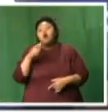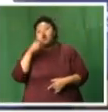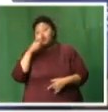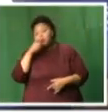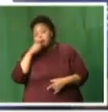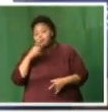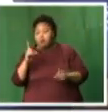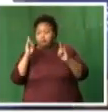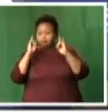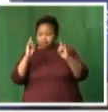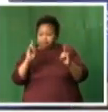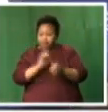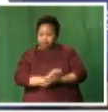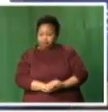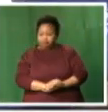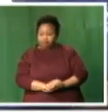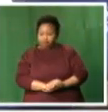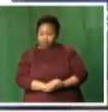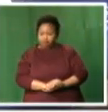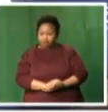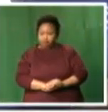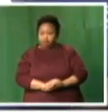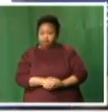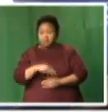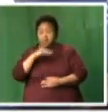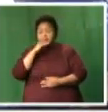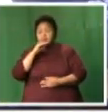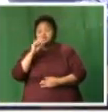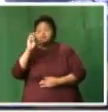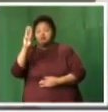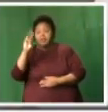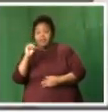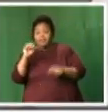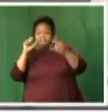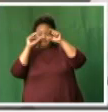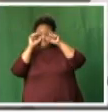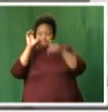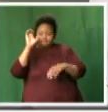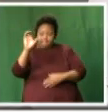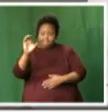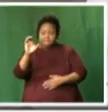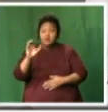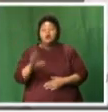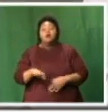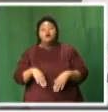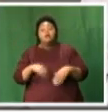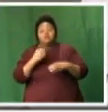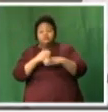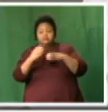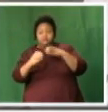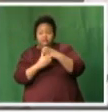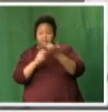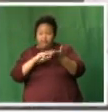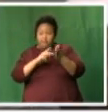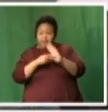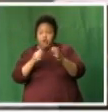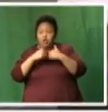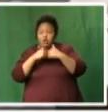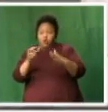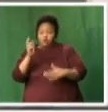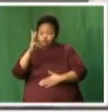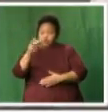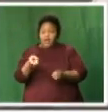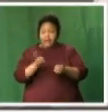ngalokusemthethweni aphindza akhuthate nato tisebenti tePhalamende kuthi titinakekele phela etindzabeni tetempilo. Kanti umhlonishwa mvunankulu kulo msebenzi umelwe